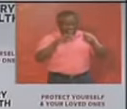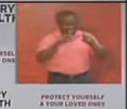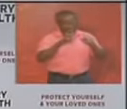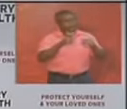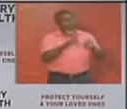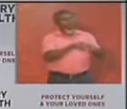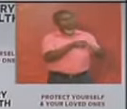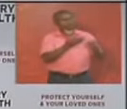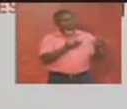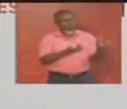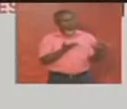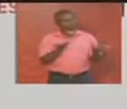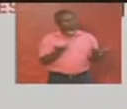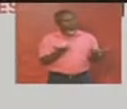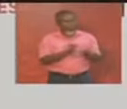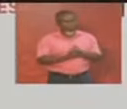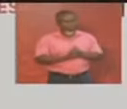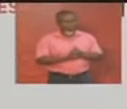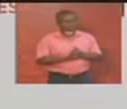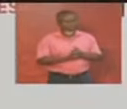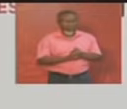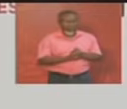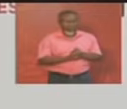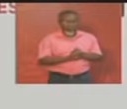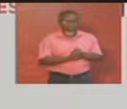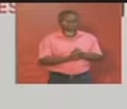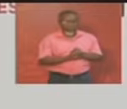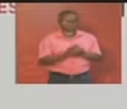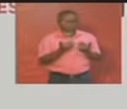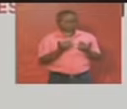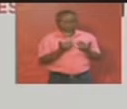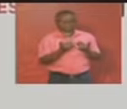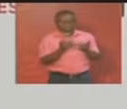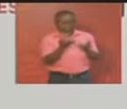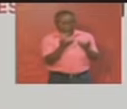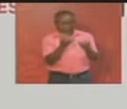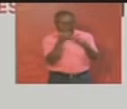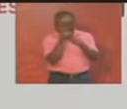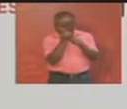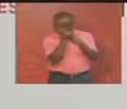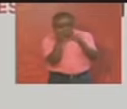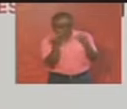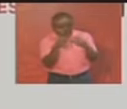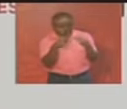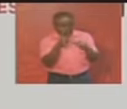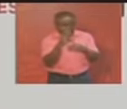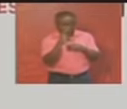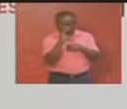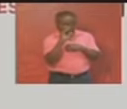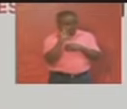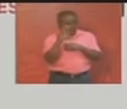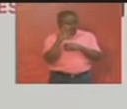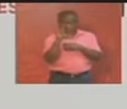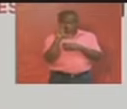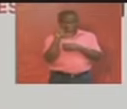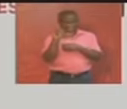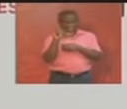Harry. Now, the issue of the details with respect to the Caroni cases, we're actually going to